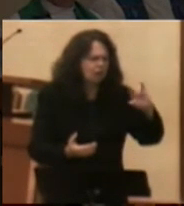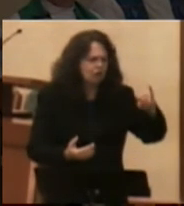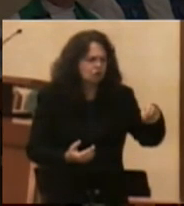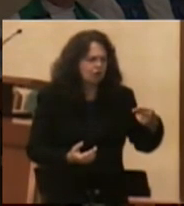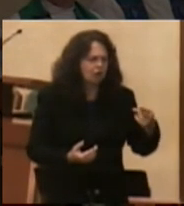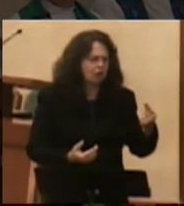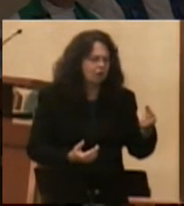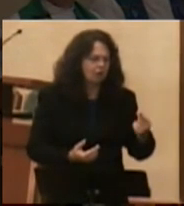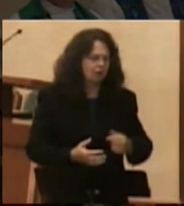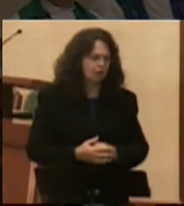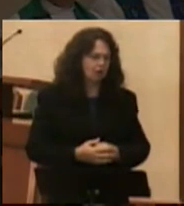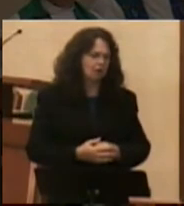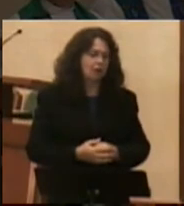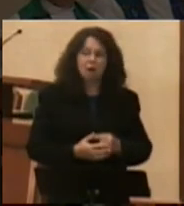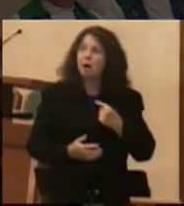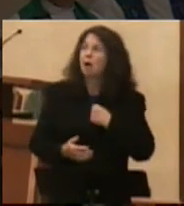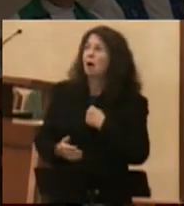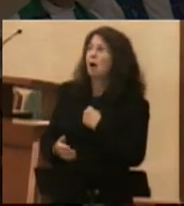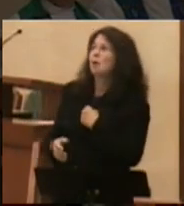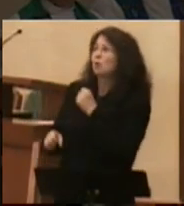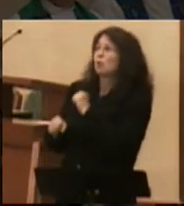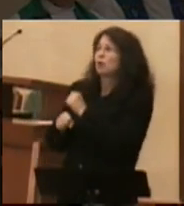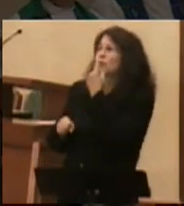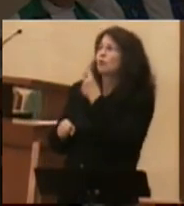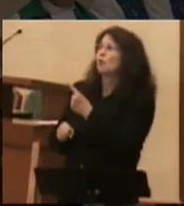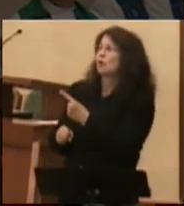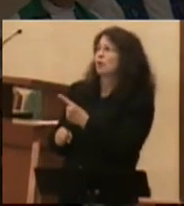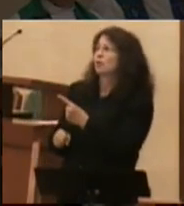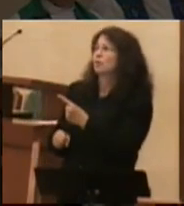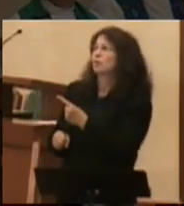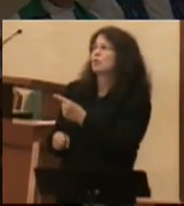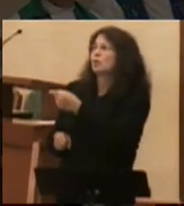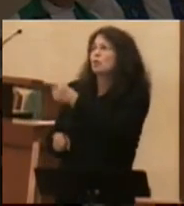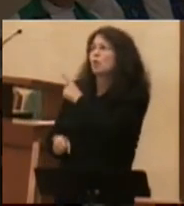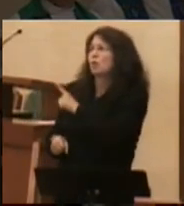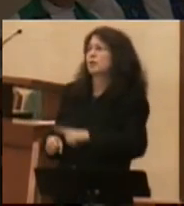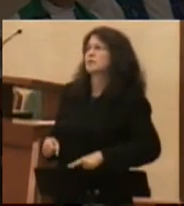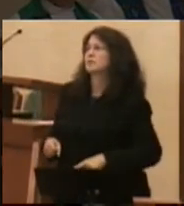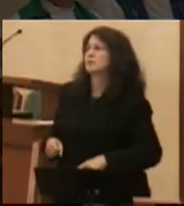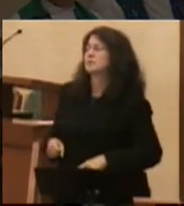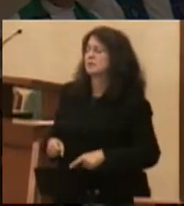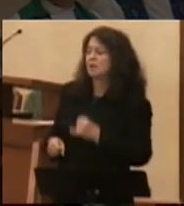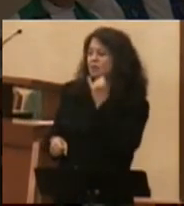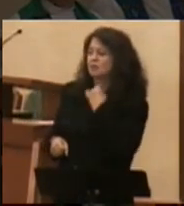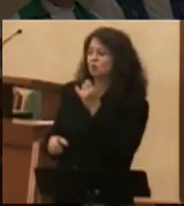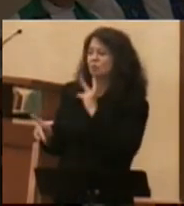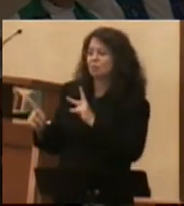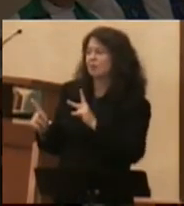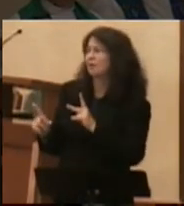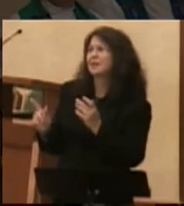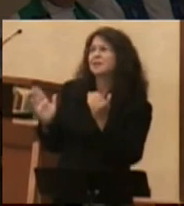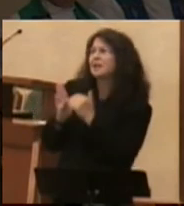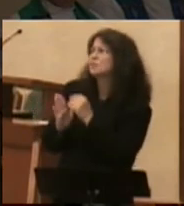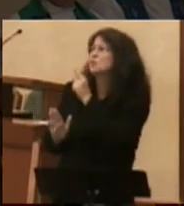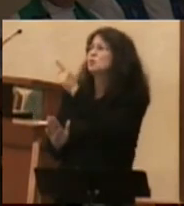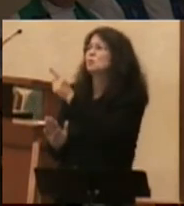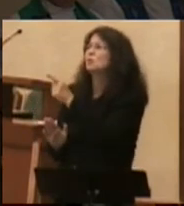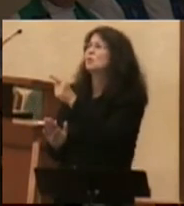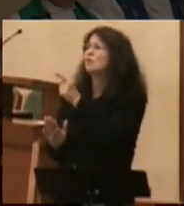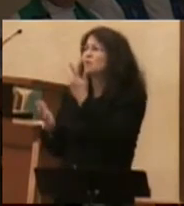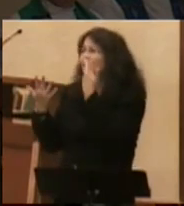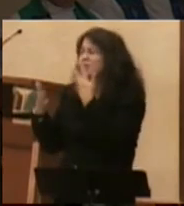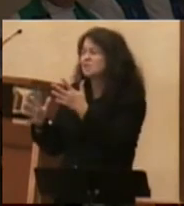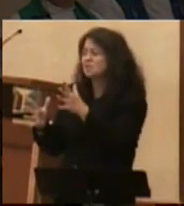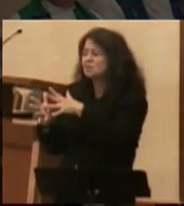answered, "I have been very zealous for the Lord, the God of hosts, for the Israelites have forsaken your covenant, thrown down your